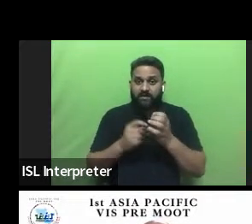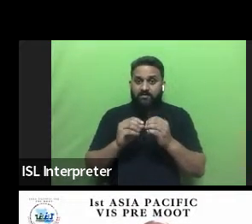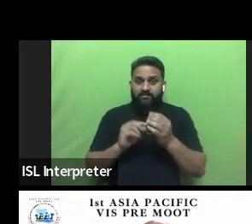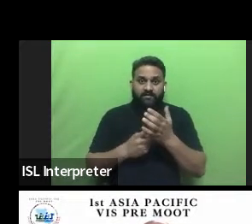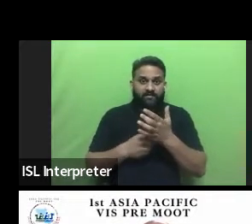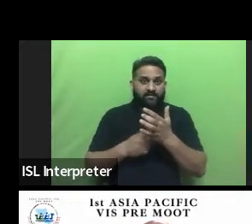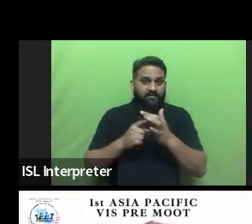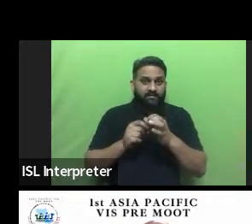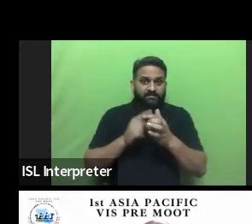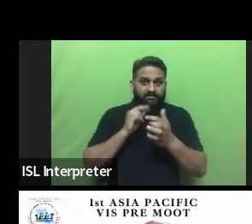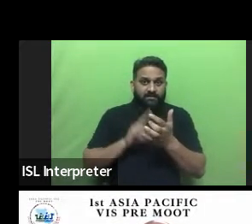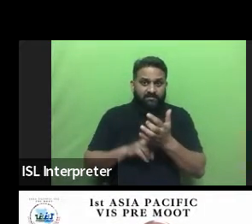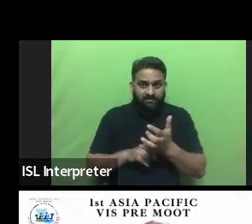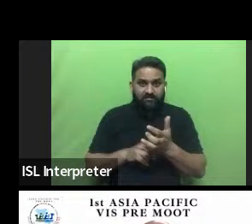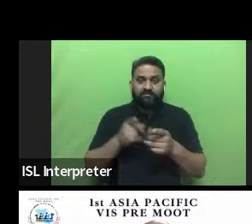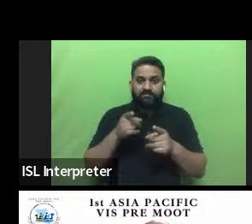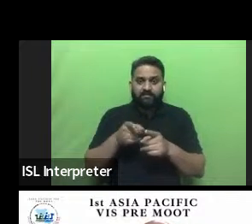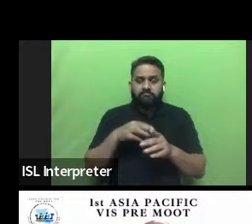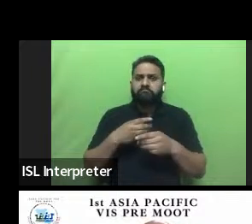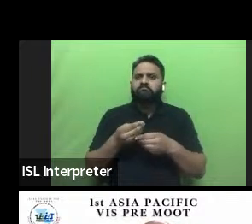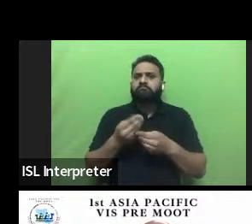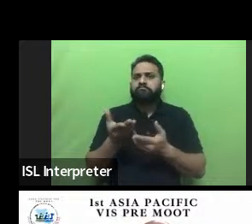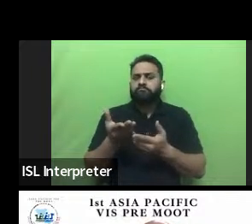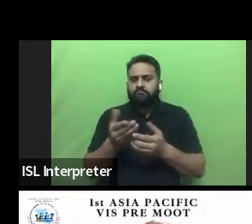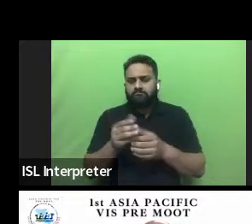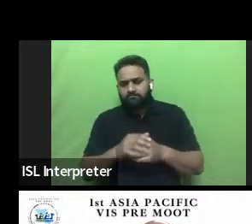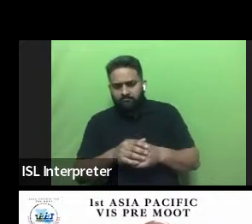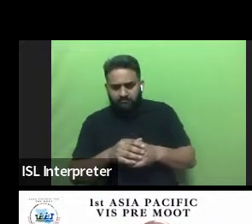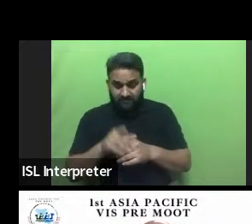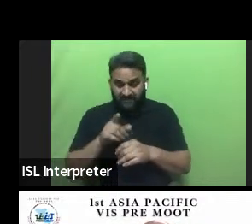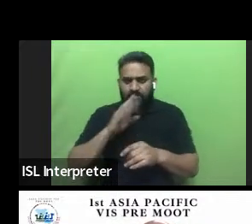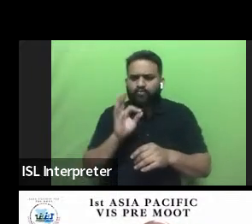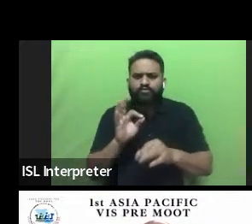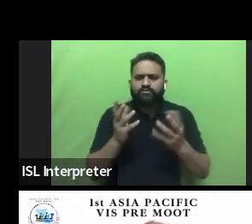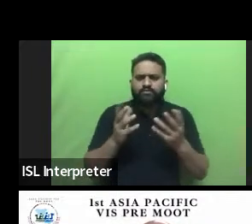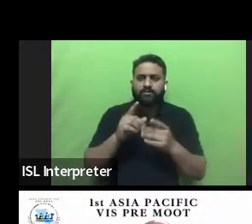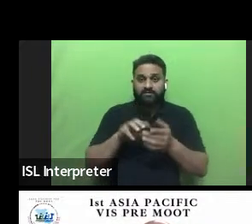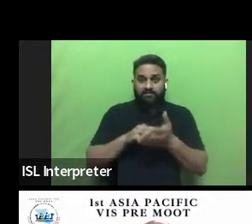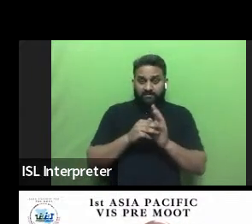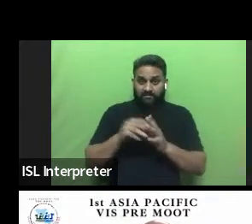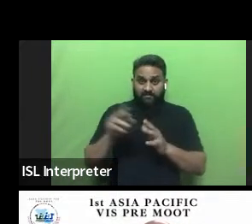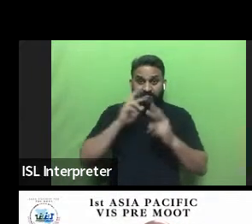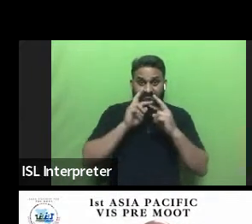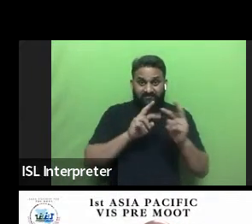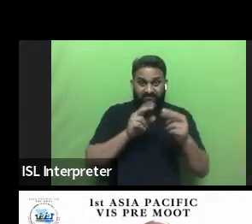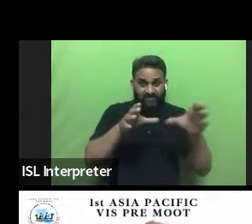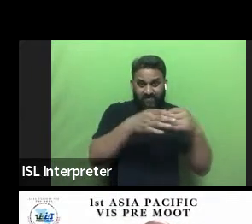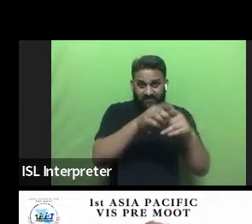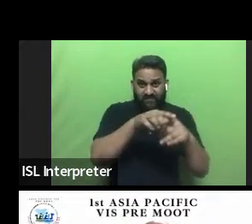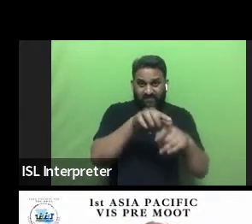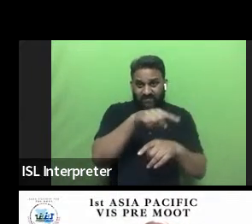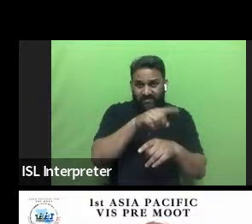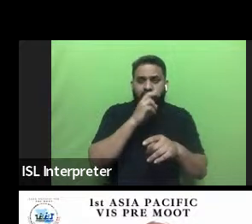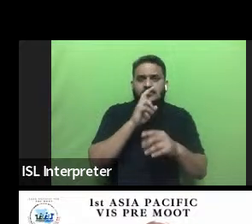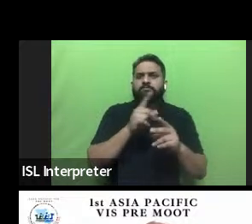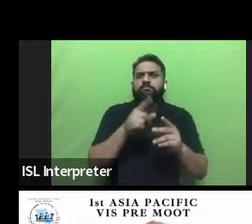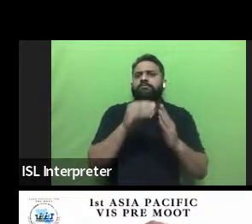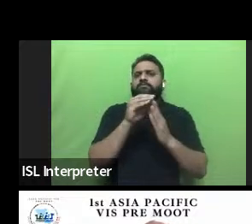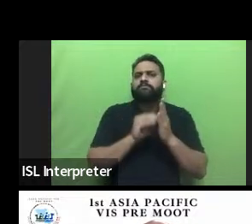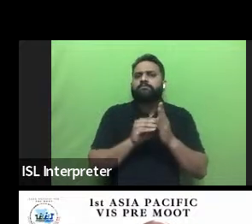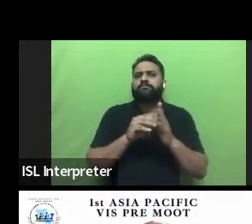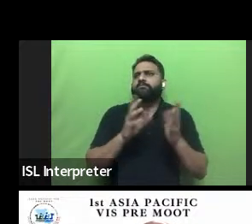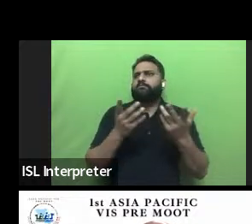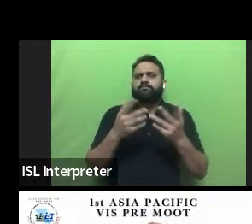contracts, firstly. The fact that the respondent also intended to submit the matter or any potential disputes to